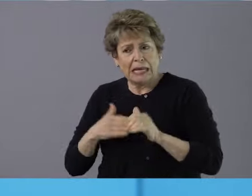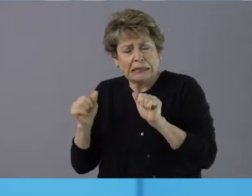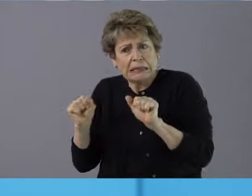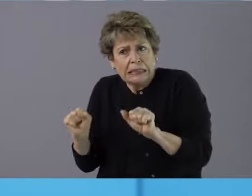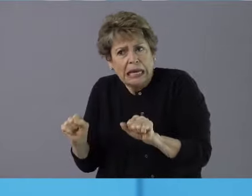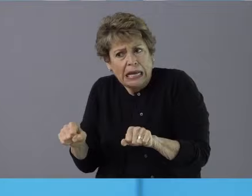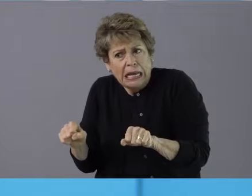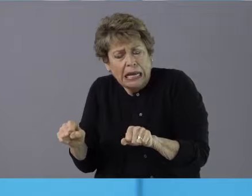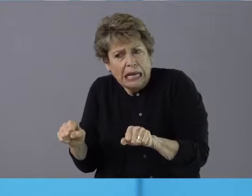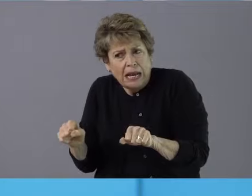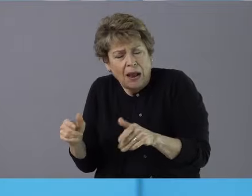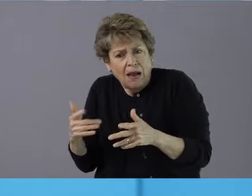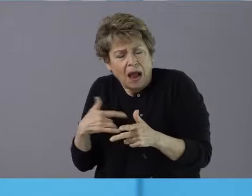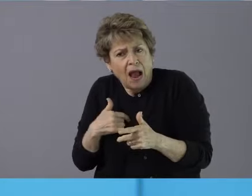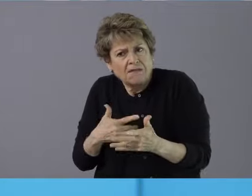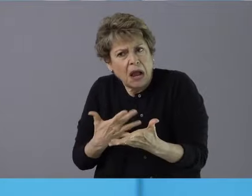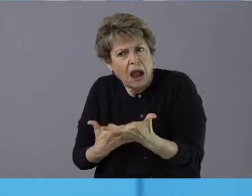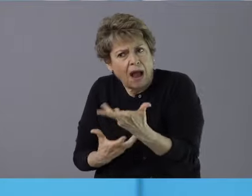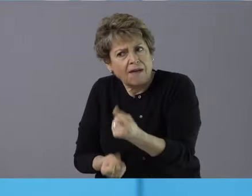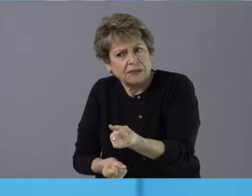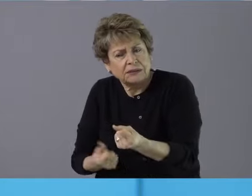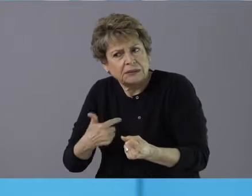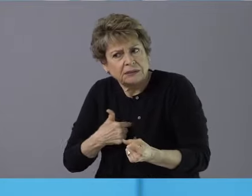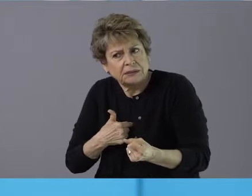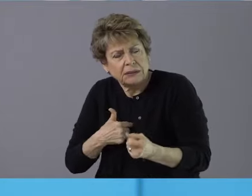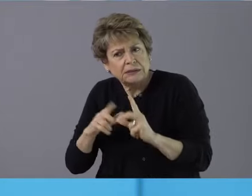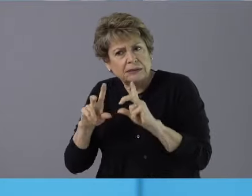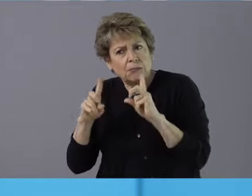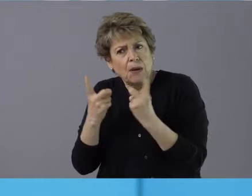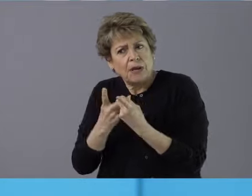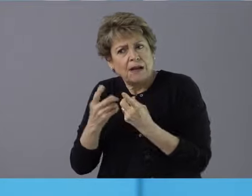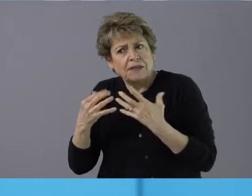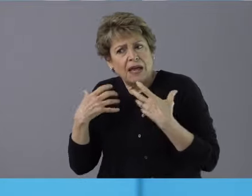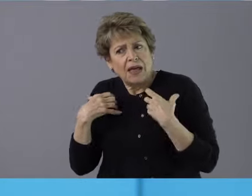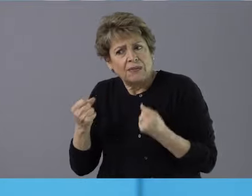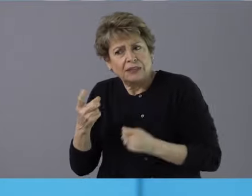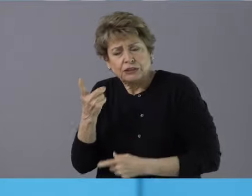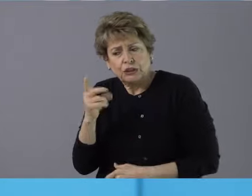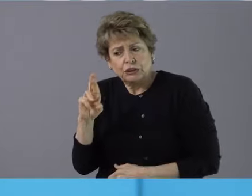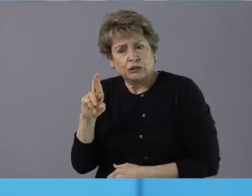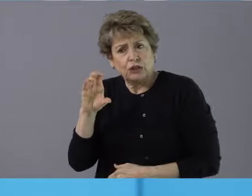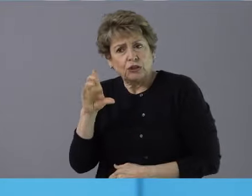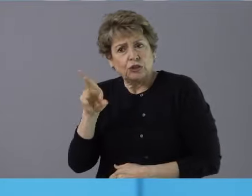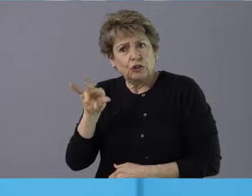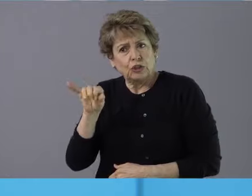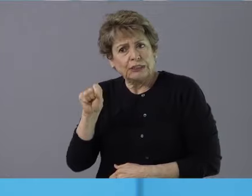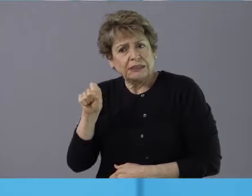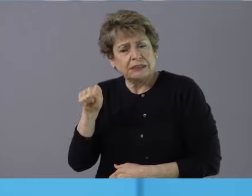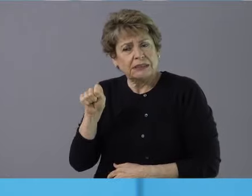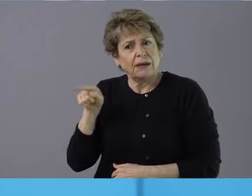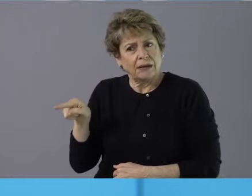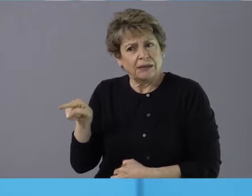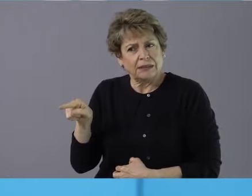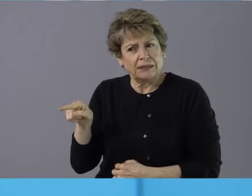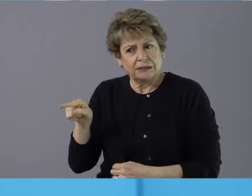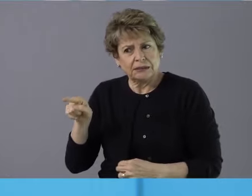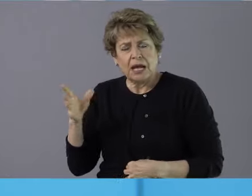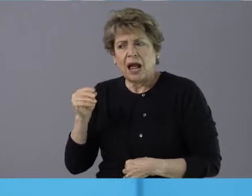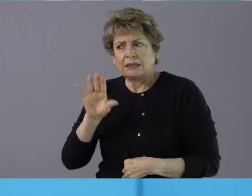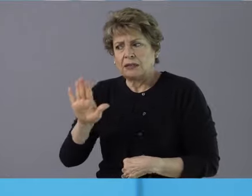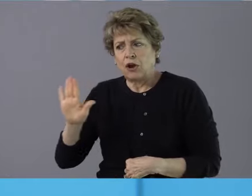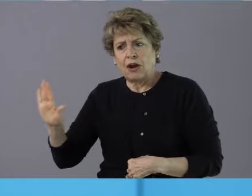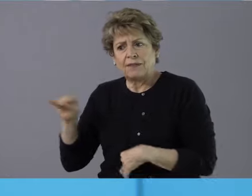confidence in the Department of Health Services, Dr. Cara Christ, and the people that are advising me on this. And I want, Dr.